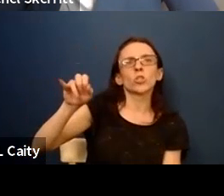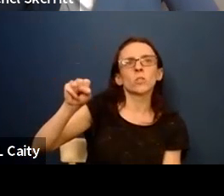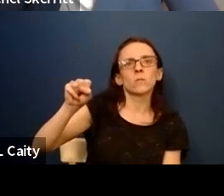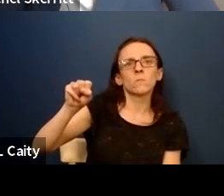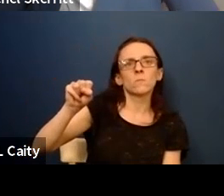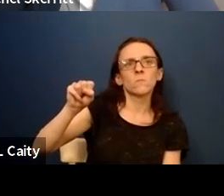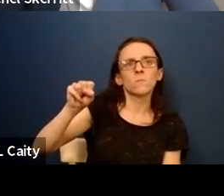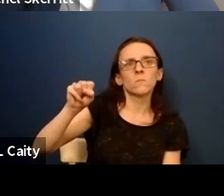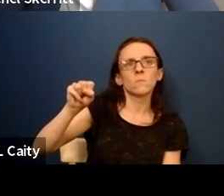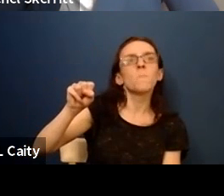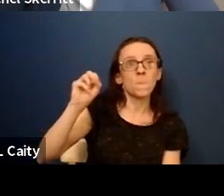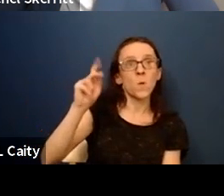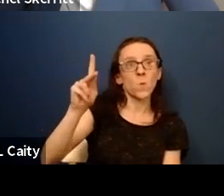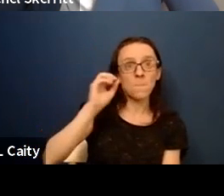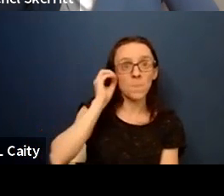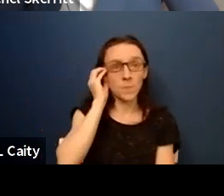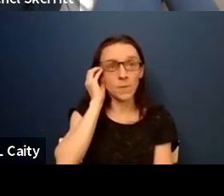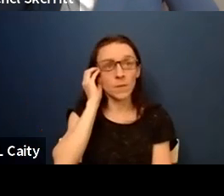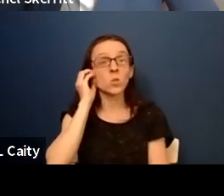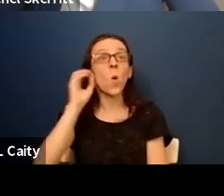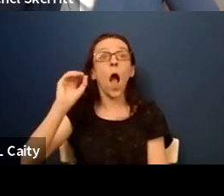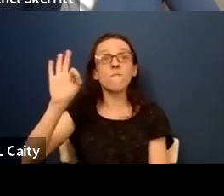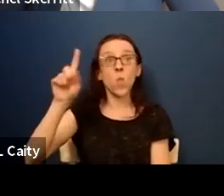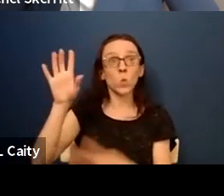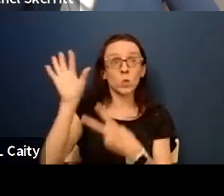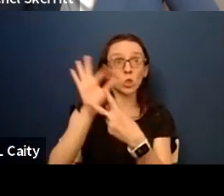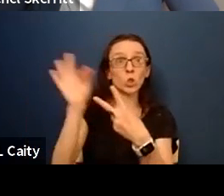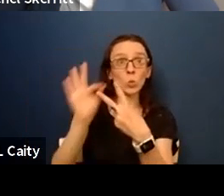Mm-hmm. Okay, so of those 2,